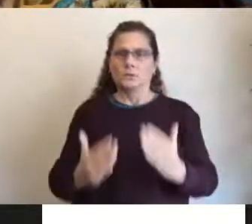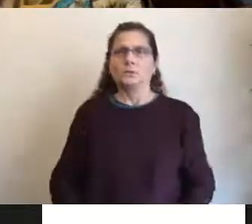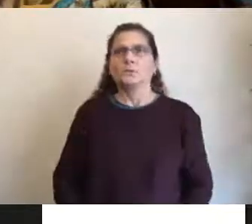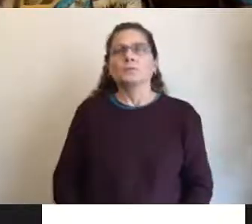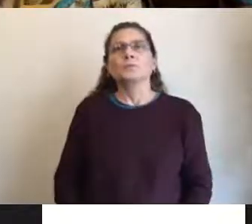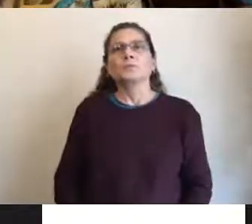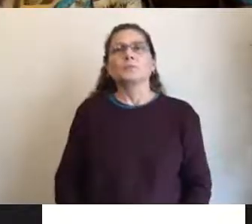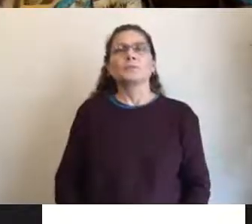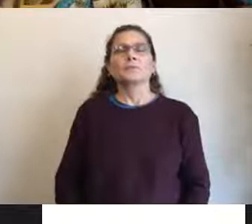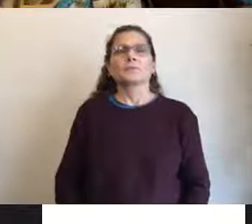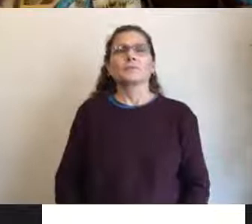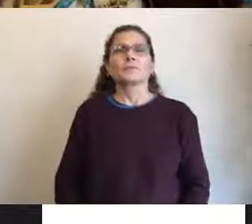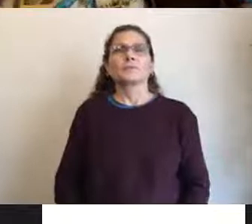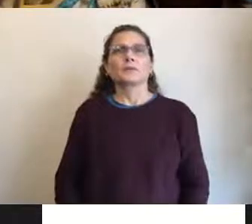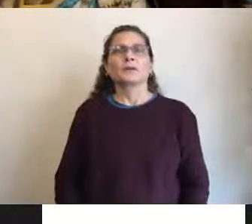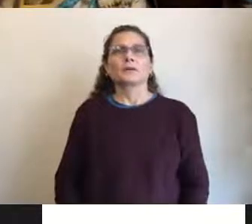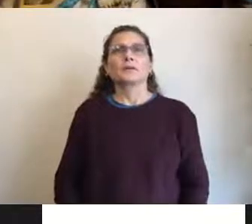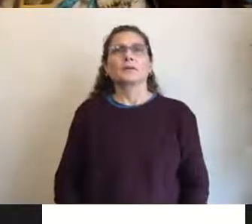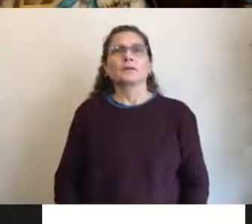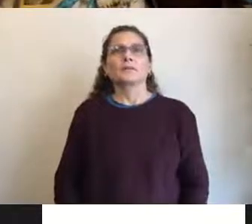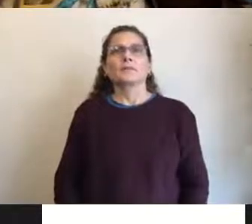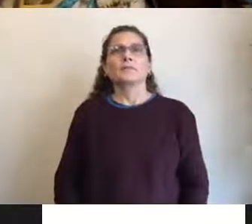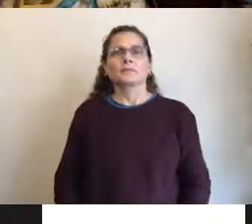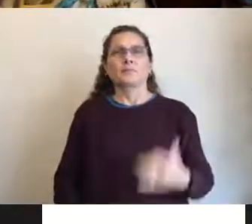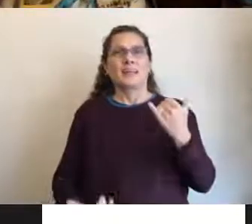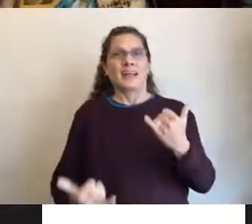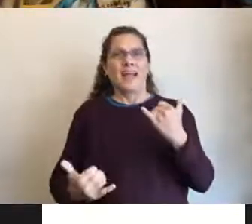2020 election. Now for some update.